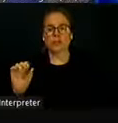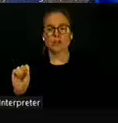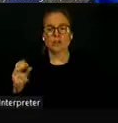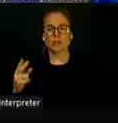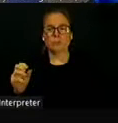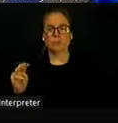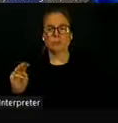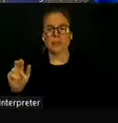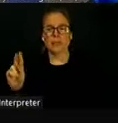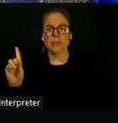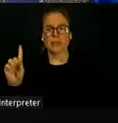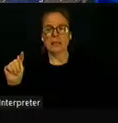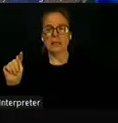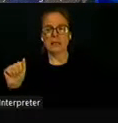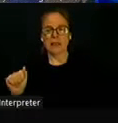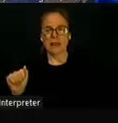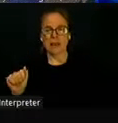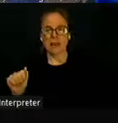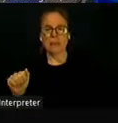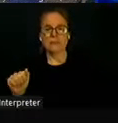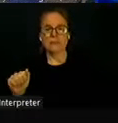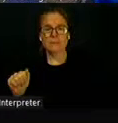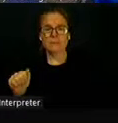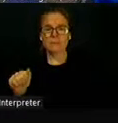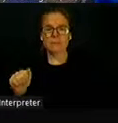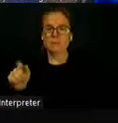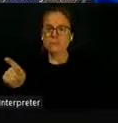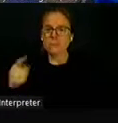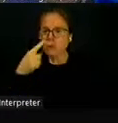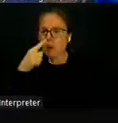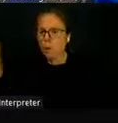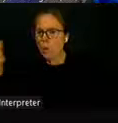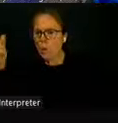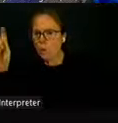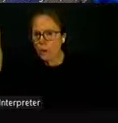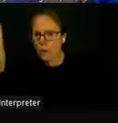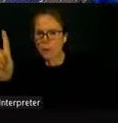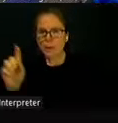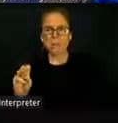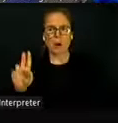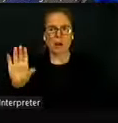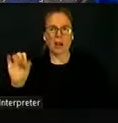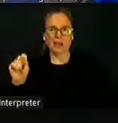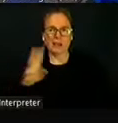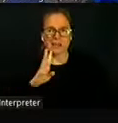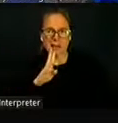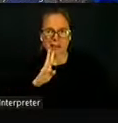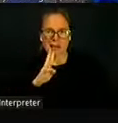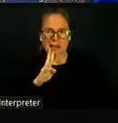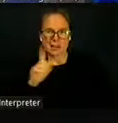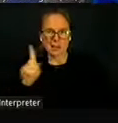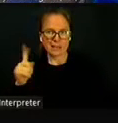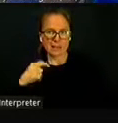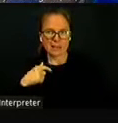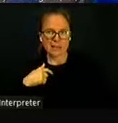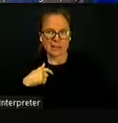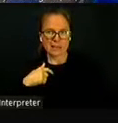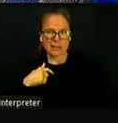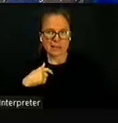us? Sushmita, if you would just hold one moment. This is Marcus. I just did want to get an